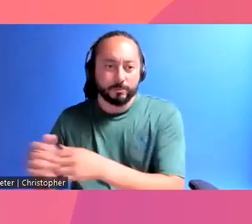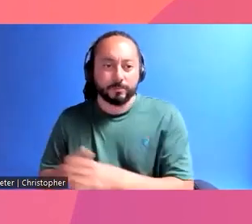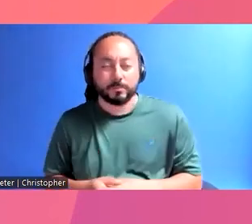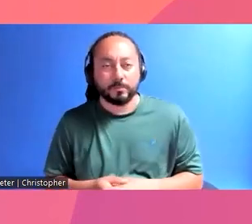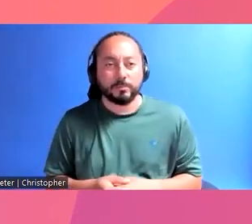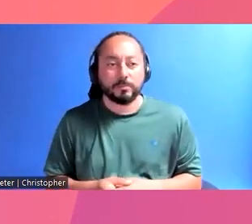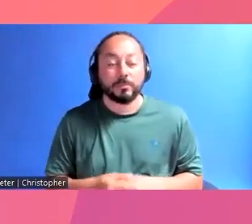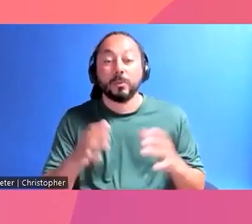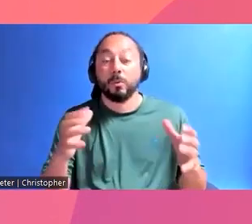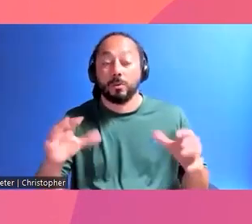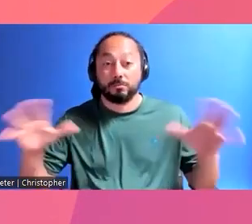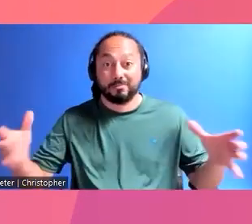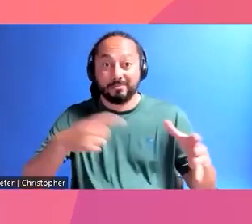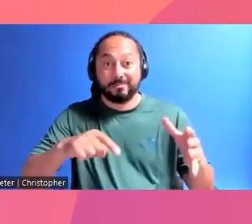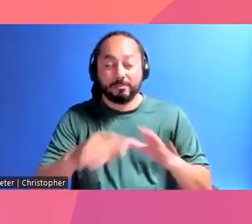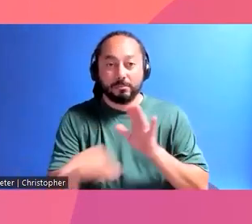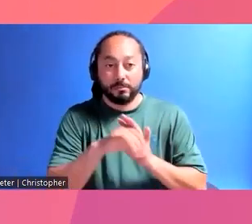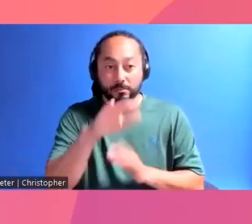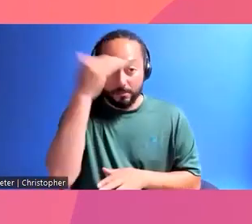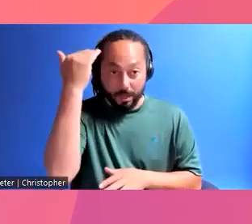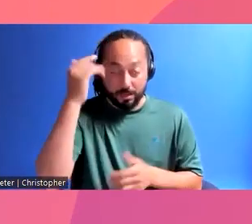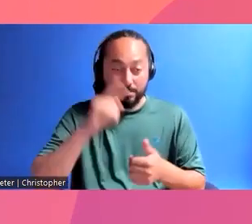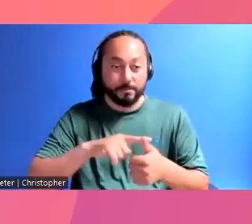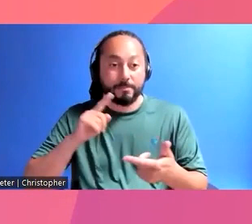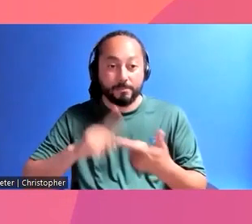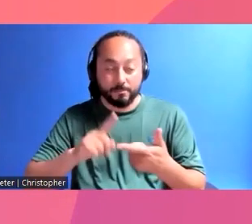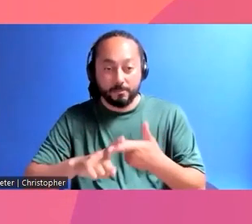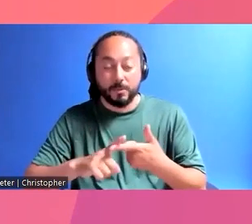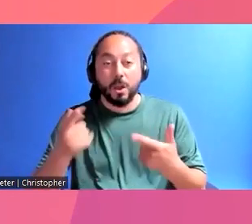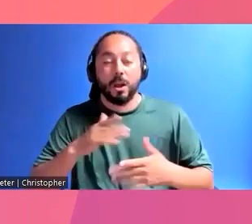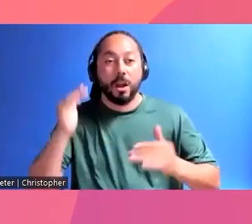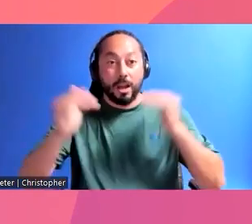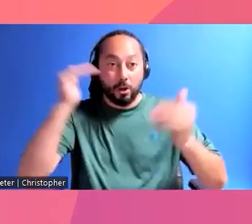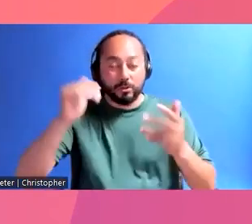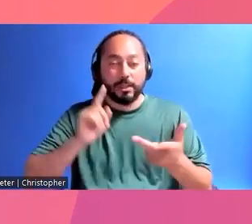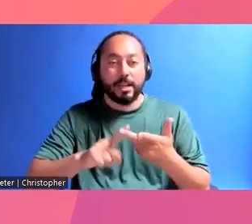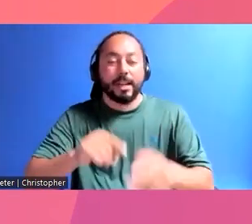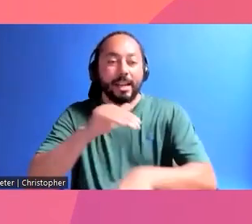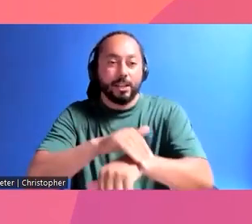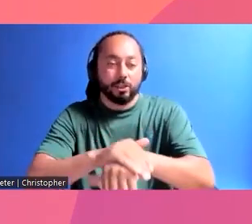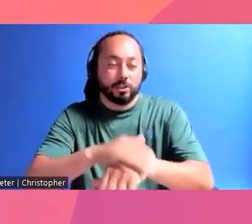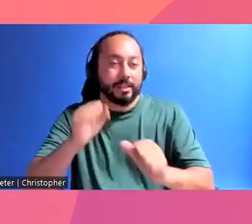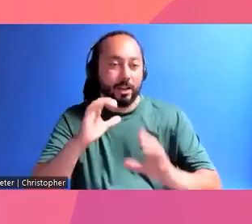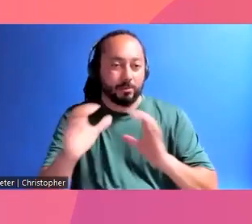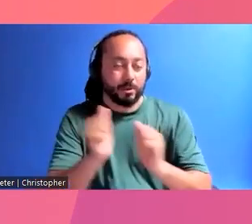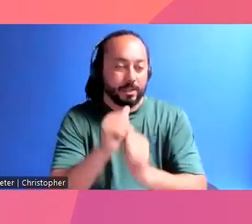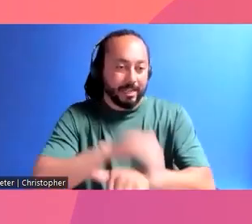self-identify as Black, are consenting adults, and communicate in the English language. We